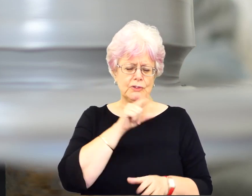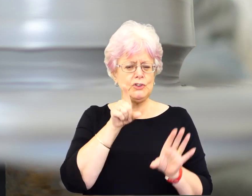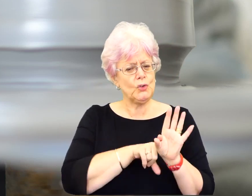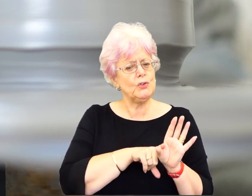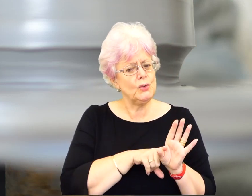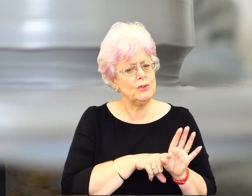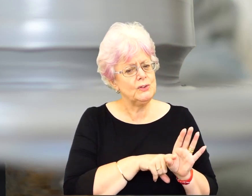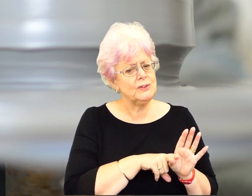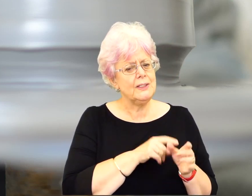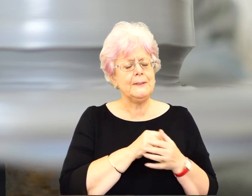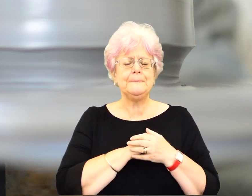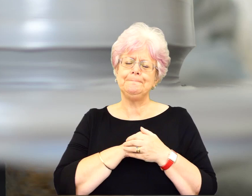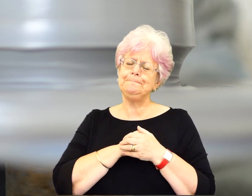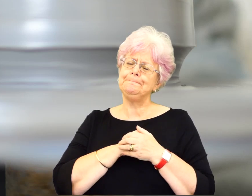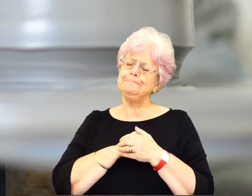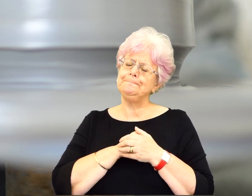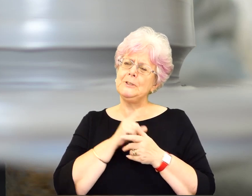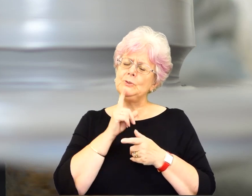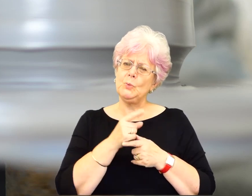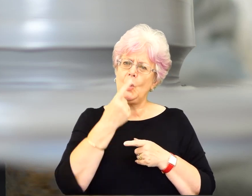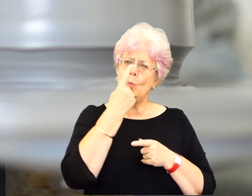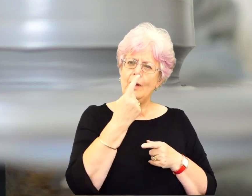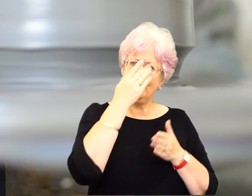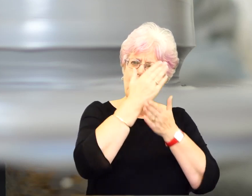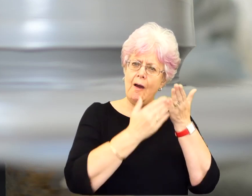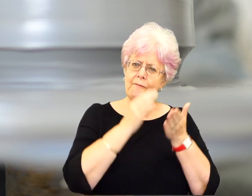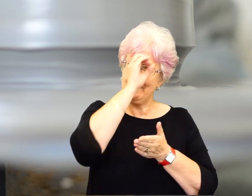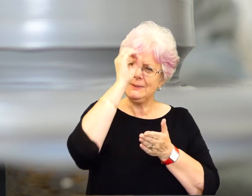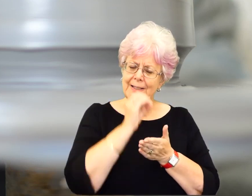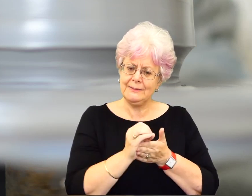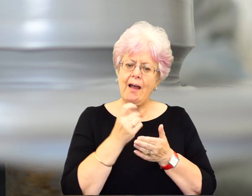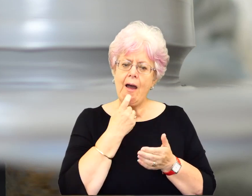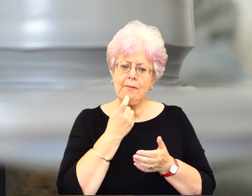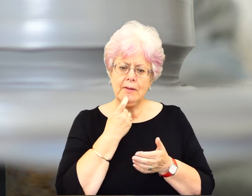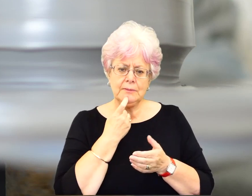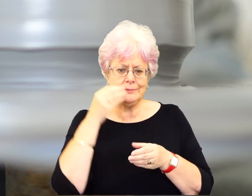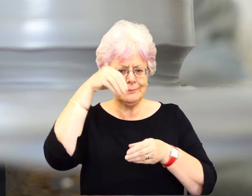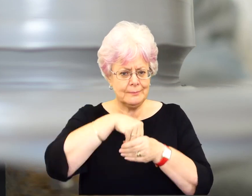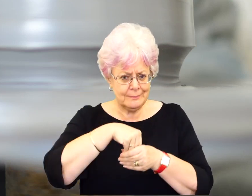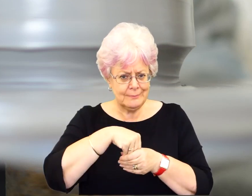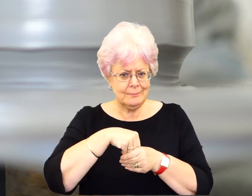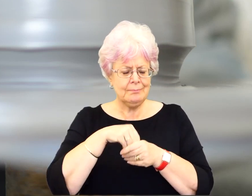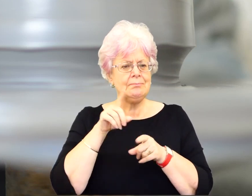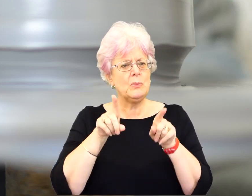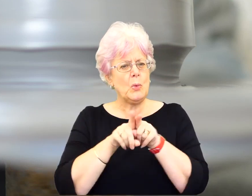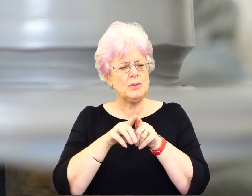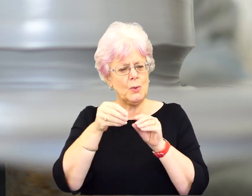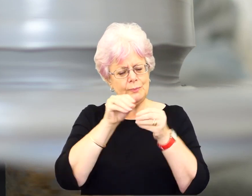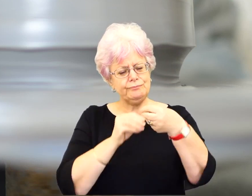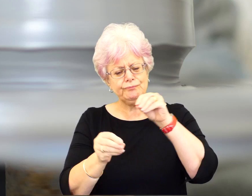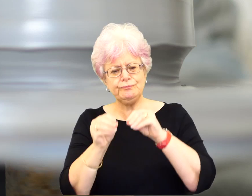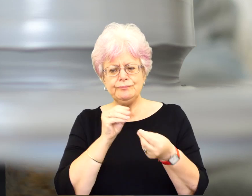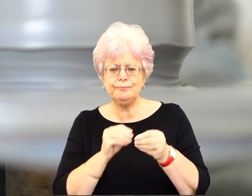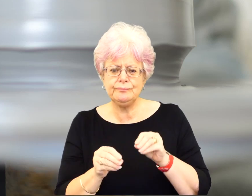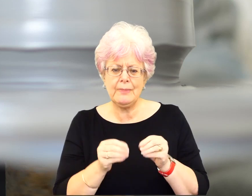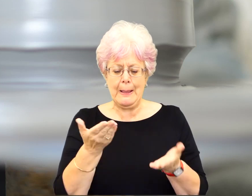has something like 1.5% of iron in it, and it's quite a plastic clay, but the